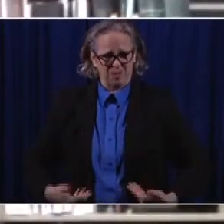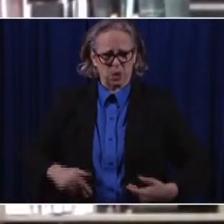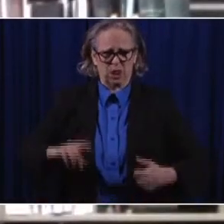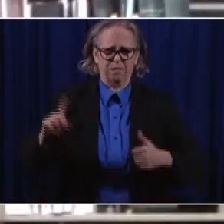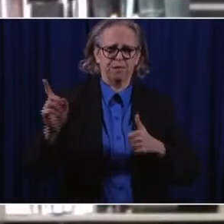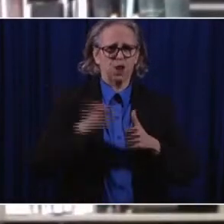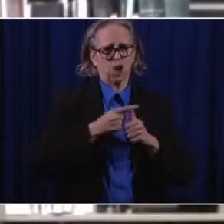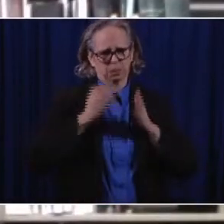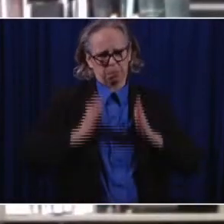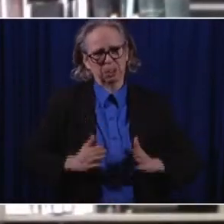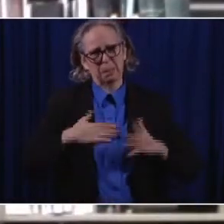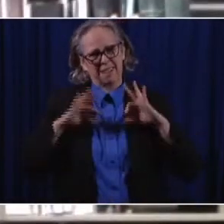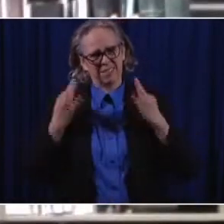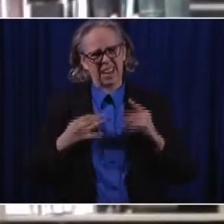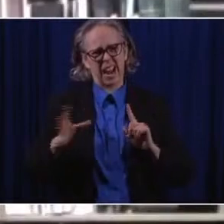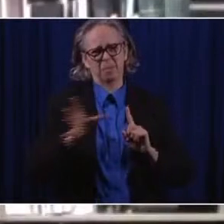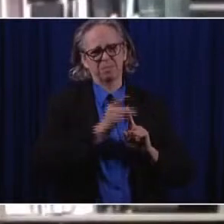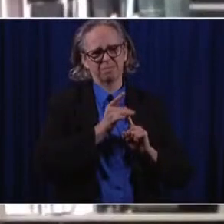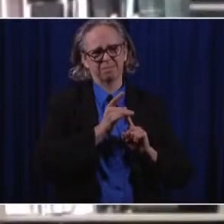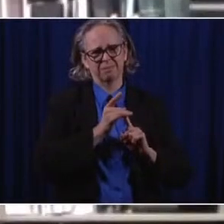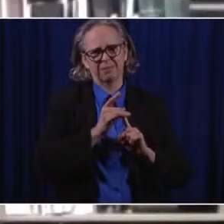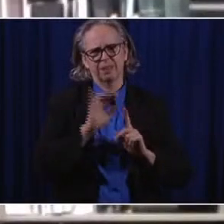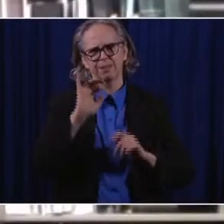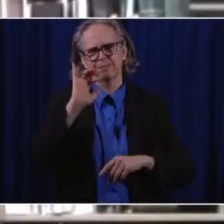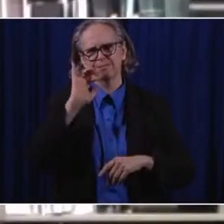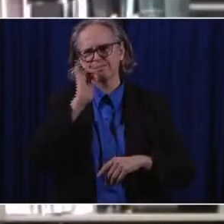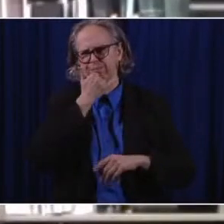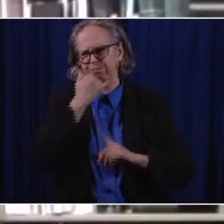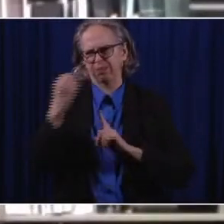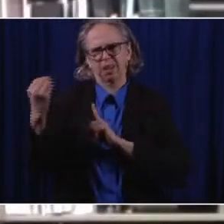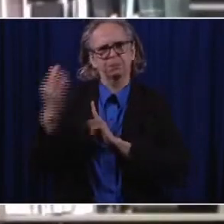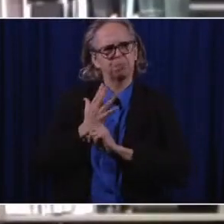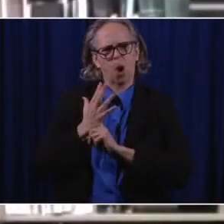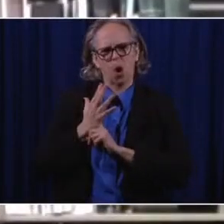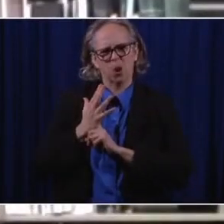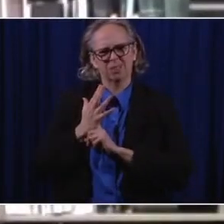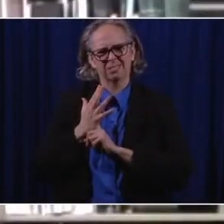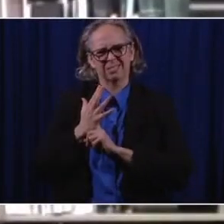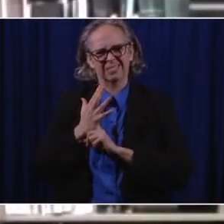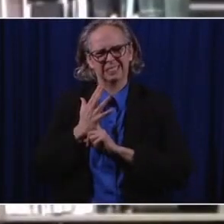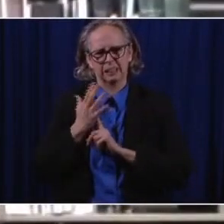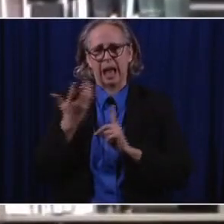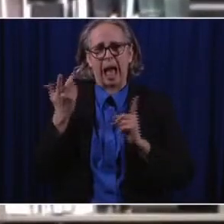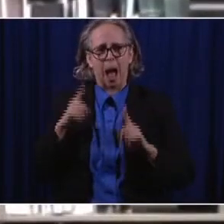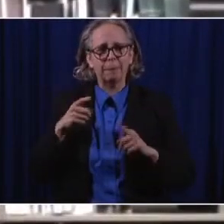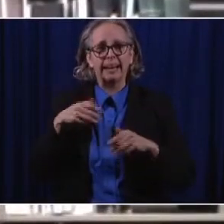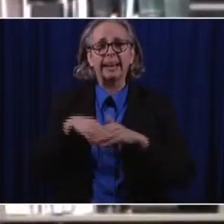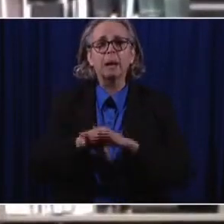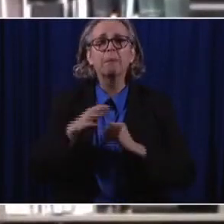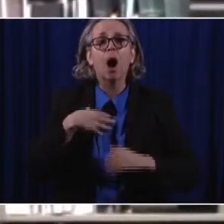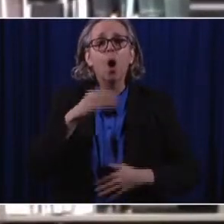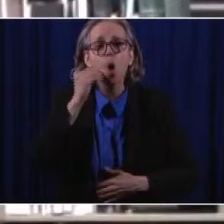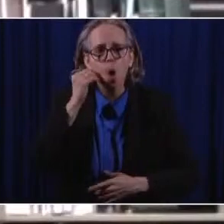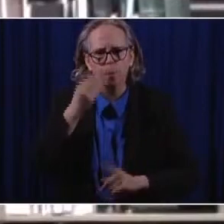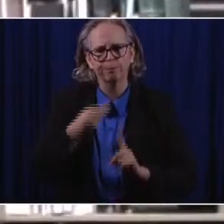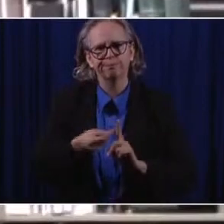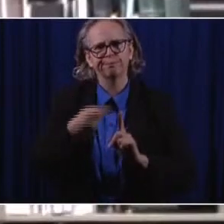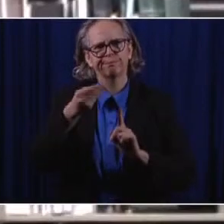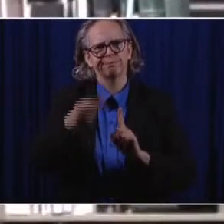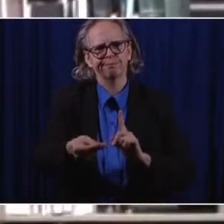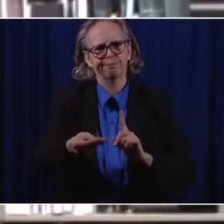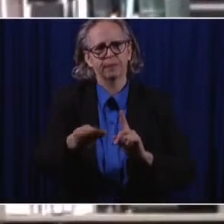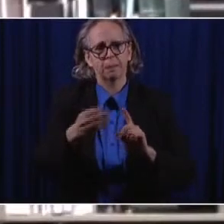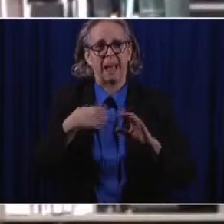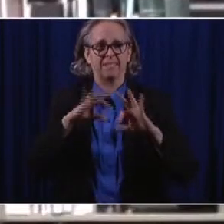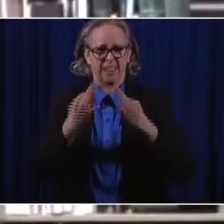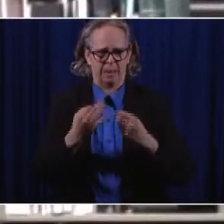and inadvertently and unintentionally brought it into our home. Our family is comprised of myself, my husband